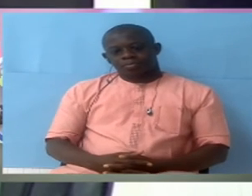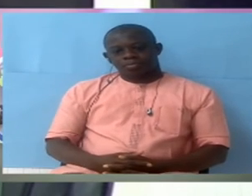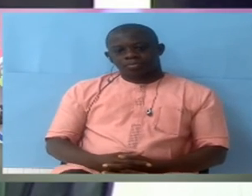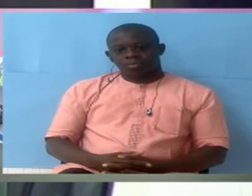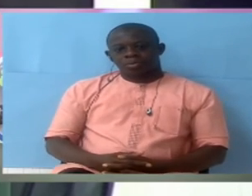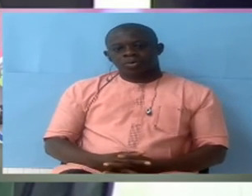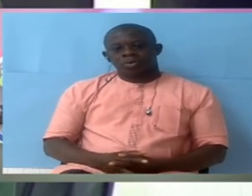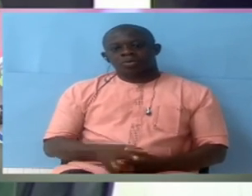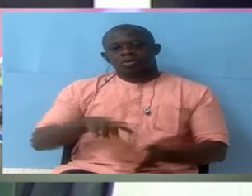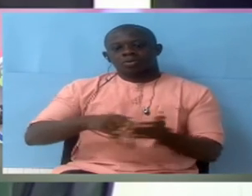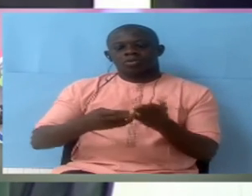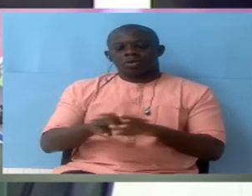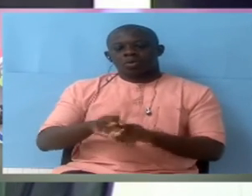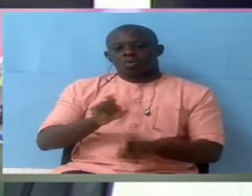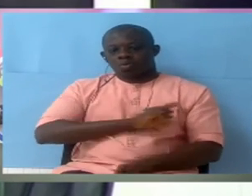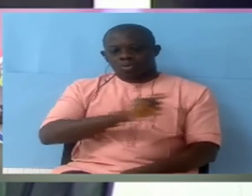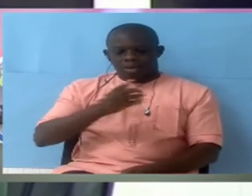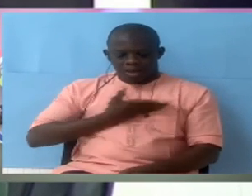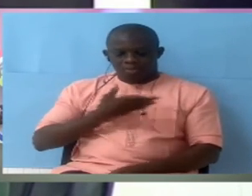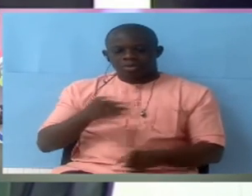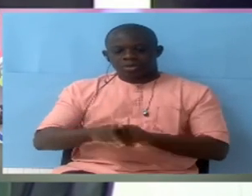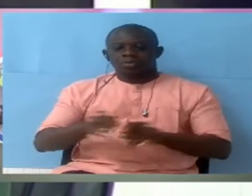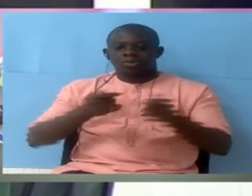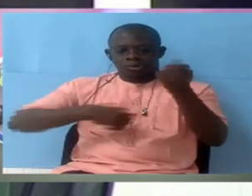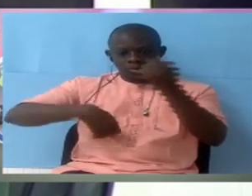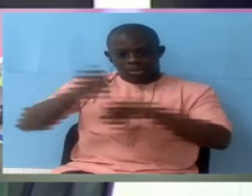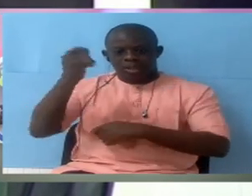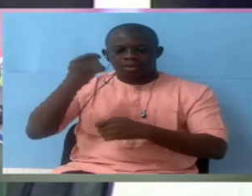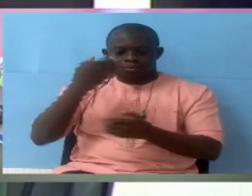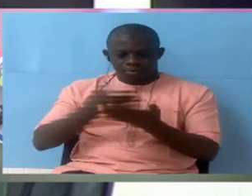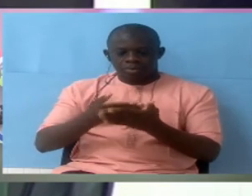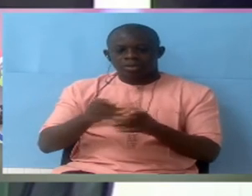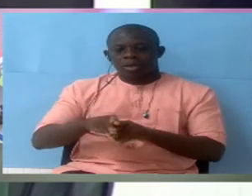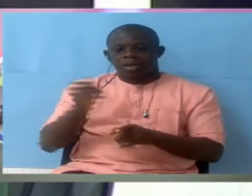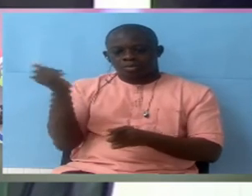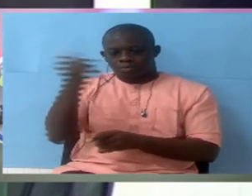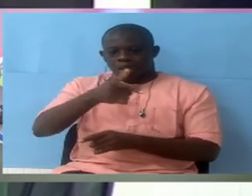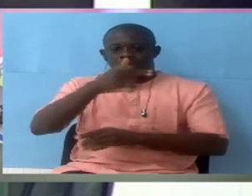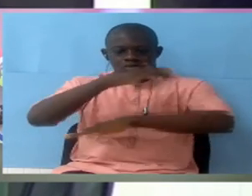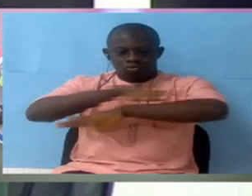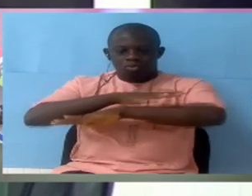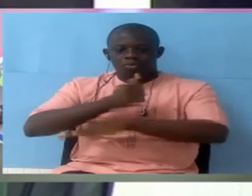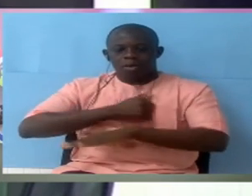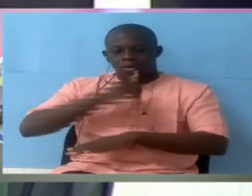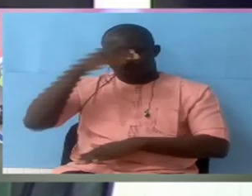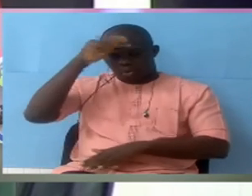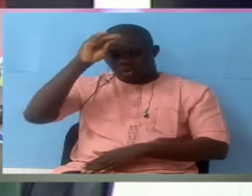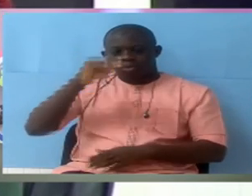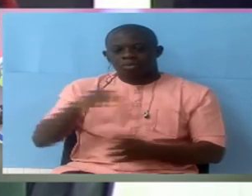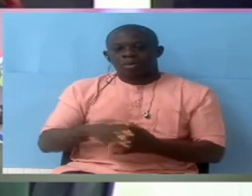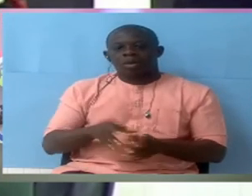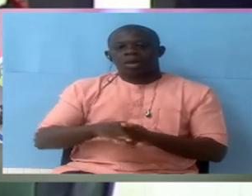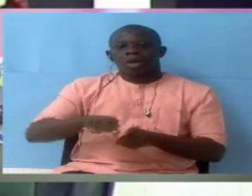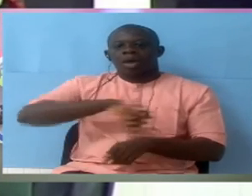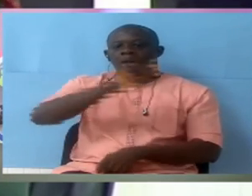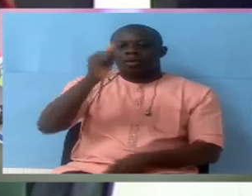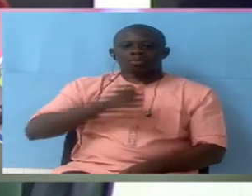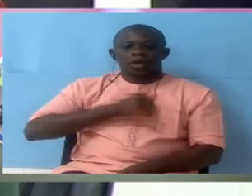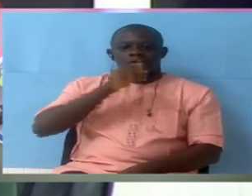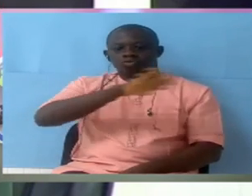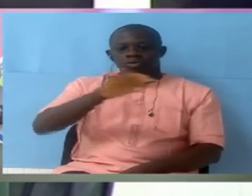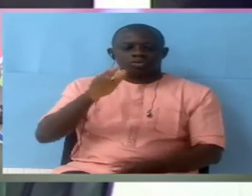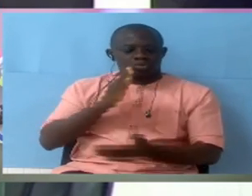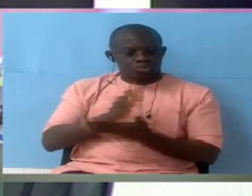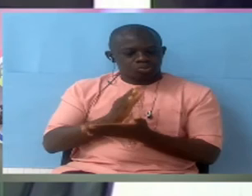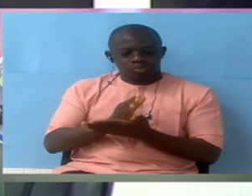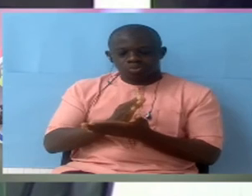we have to dispose that to pay for the boy jaay keur ga pour mëna fayal xale bi and my children we are traumatized